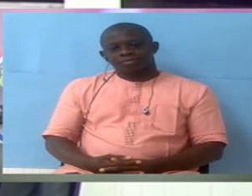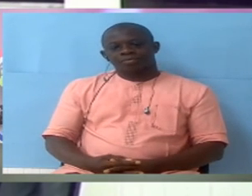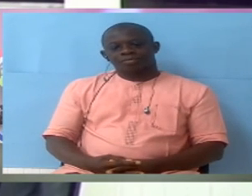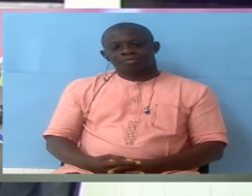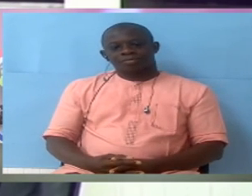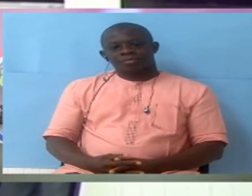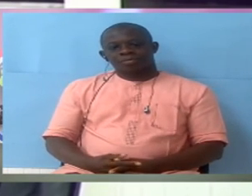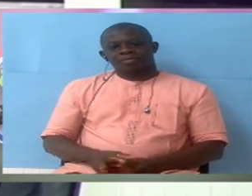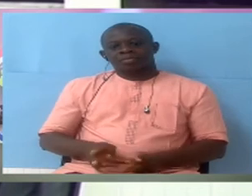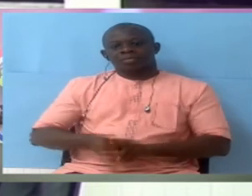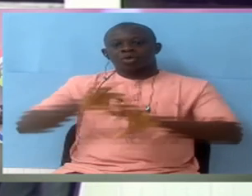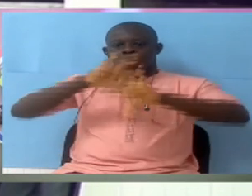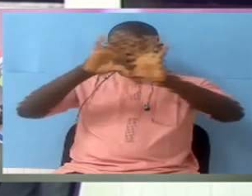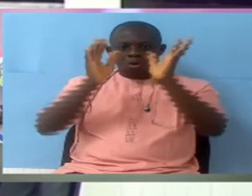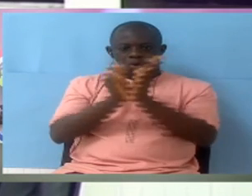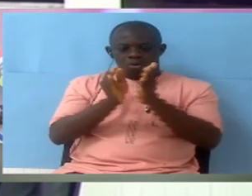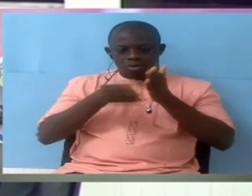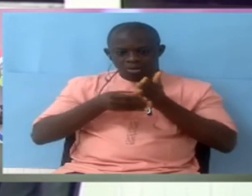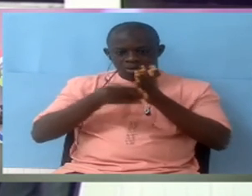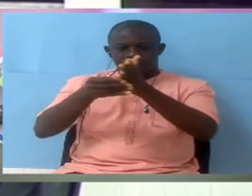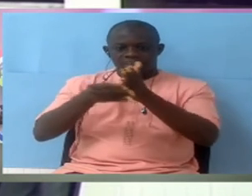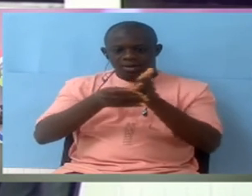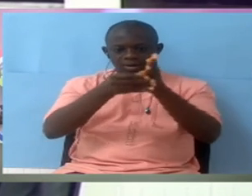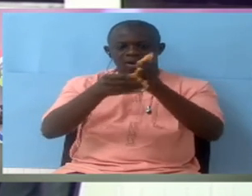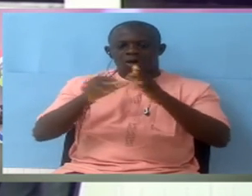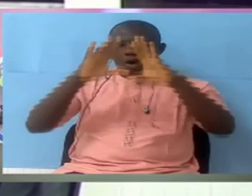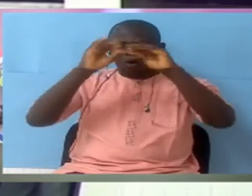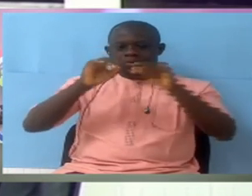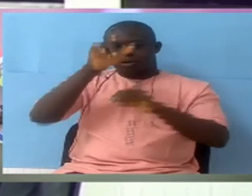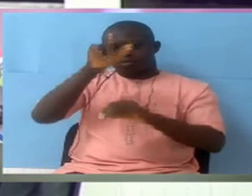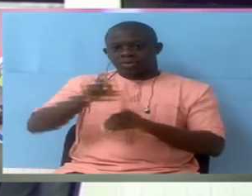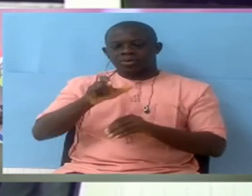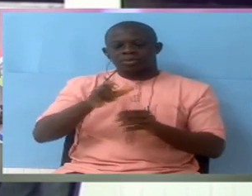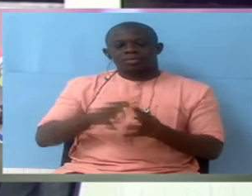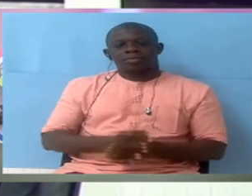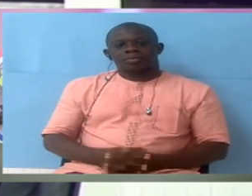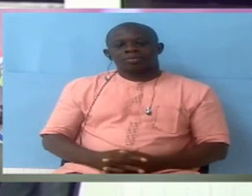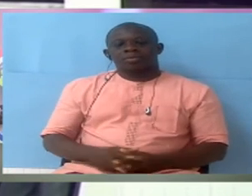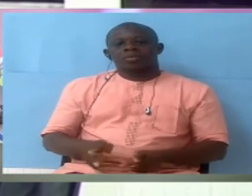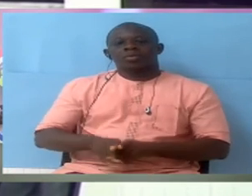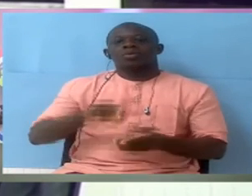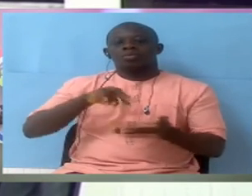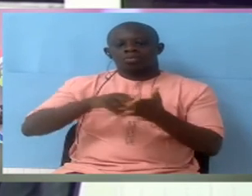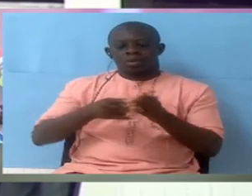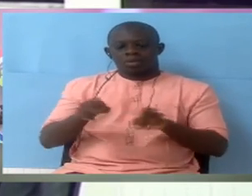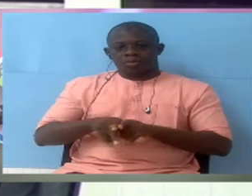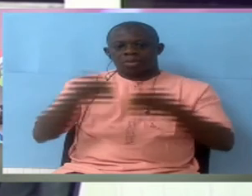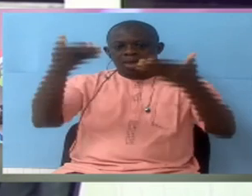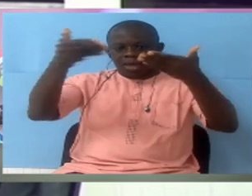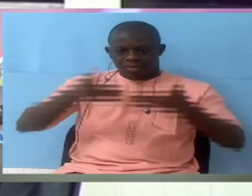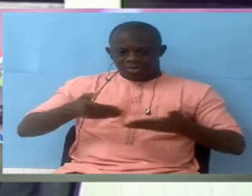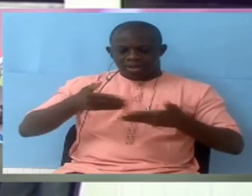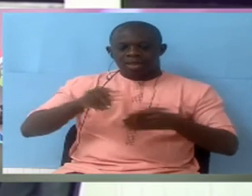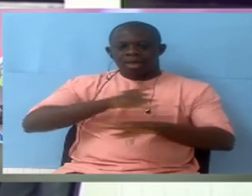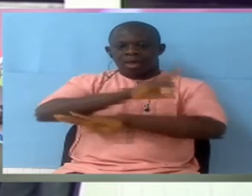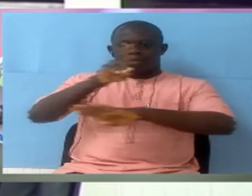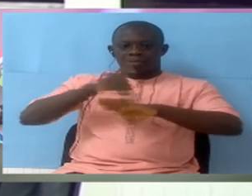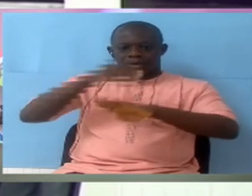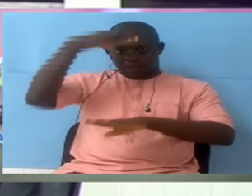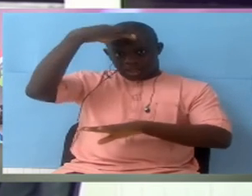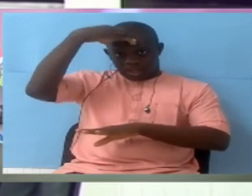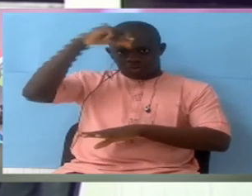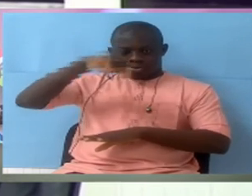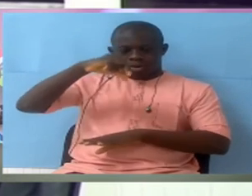all commanding officers ñi nga xamne ñoo di njiti yépp are invited at the headquarters. Dinañ le oo